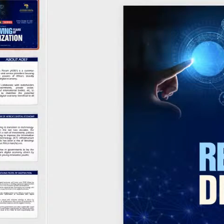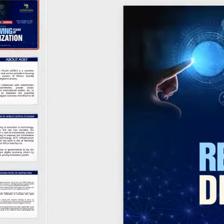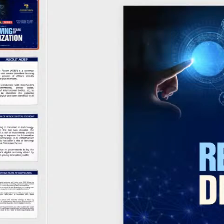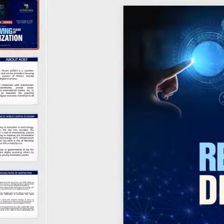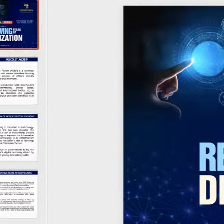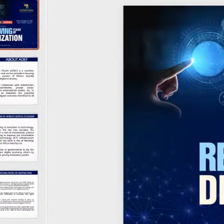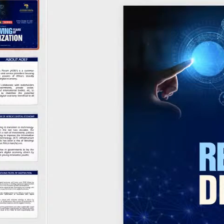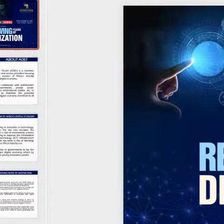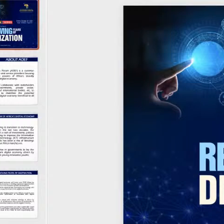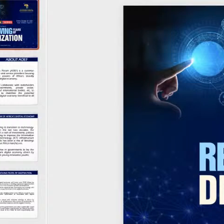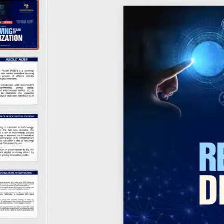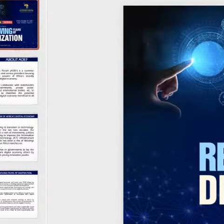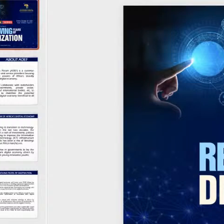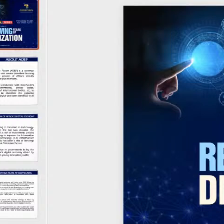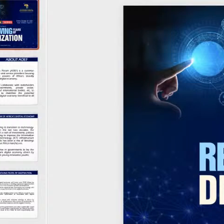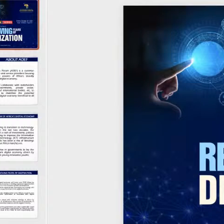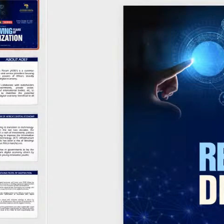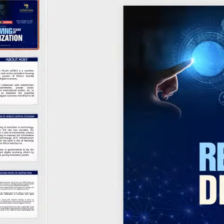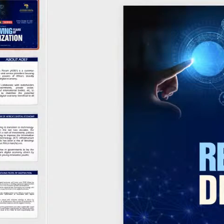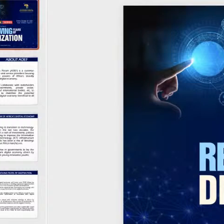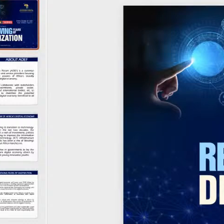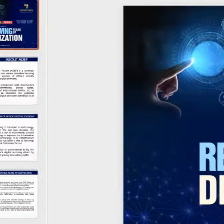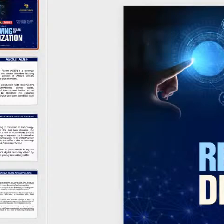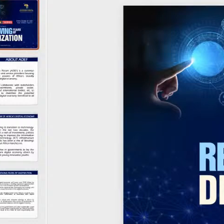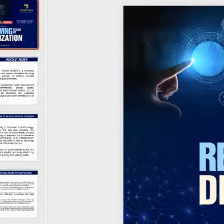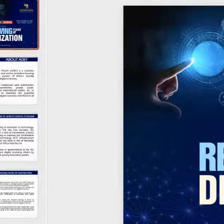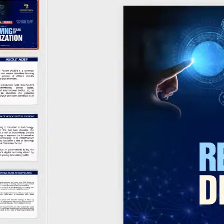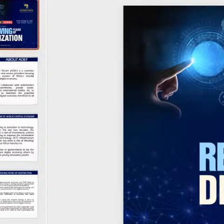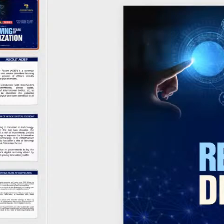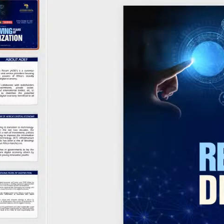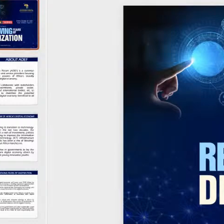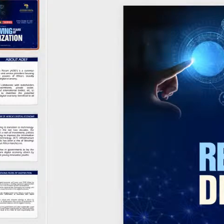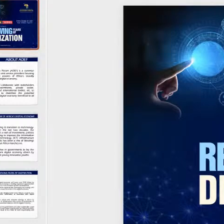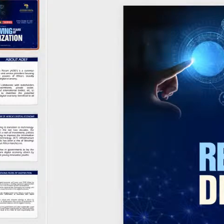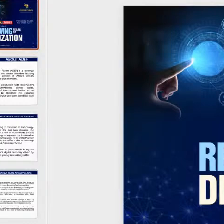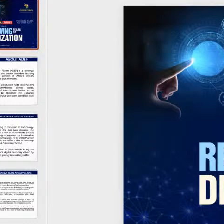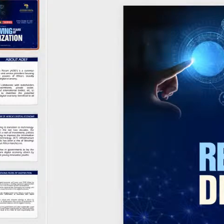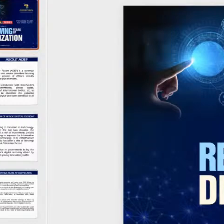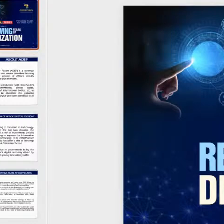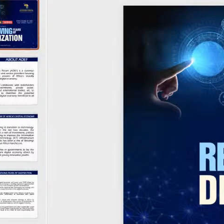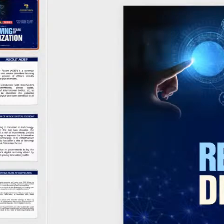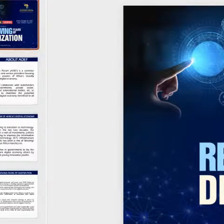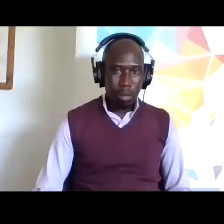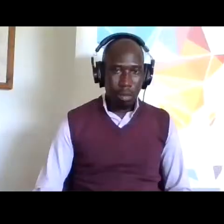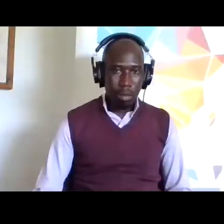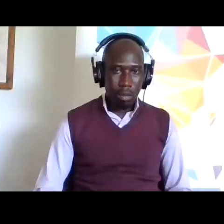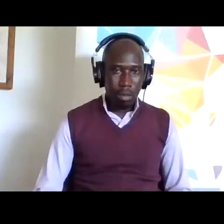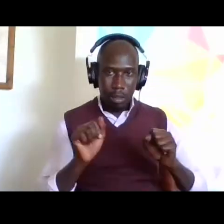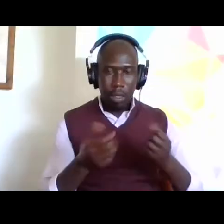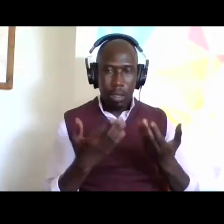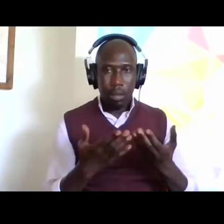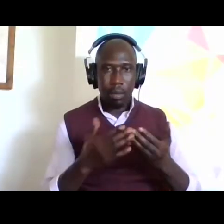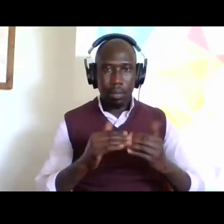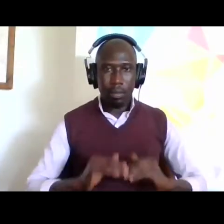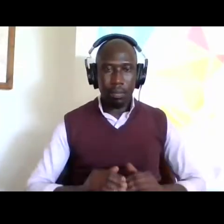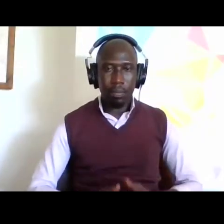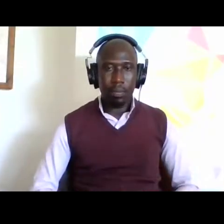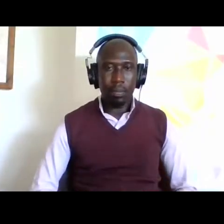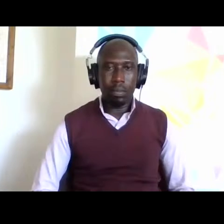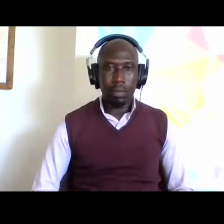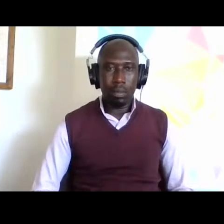I think you can just go ahead while we figure it out. Yeah. Yeah.